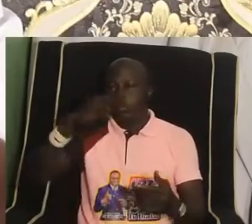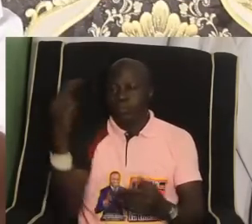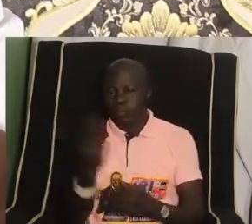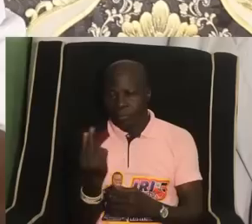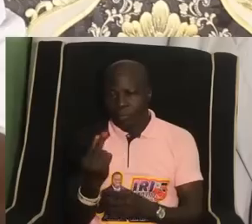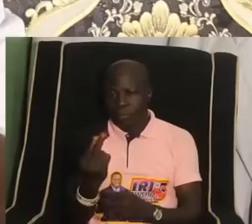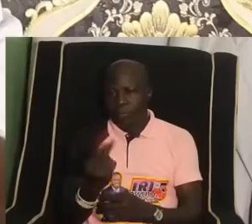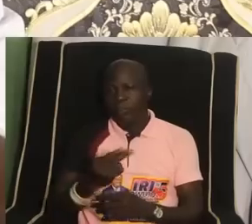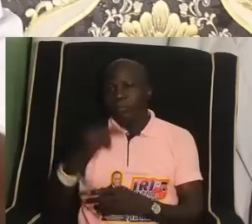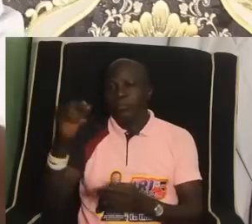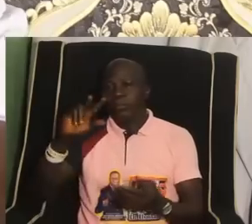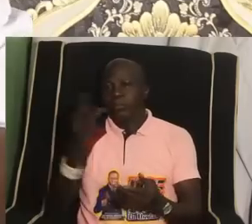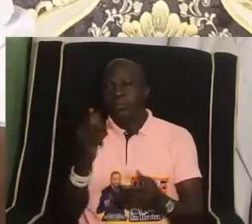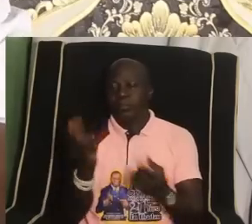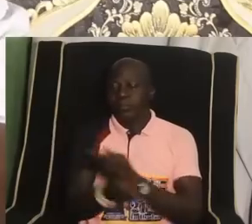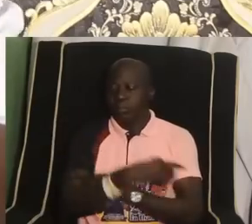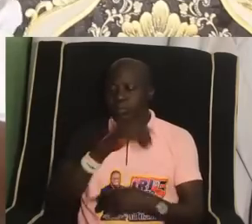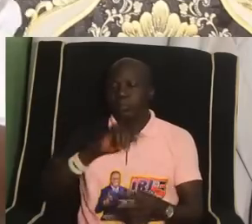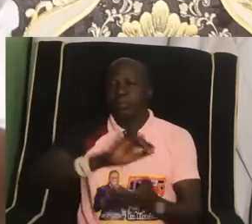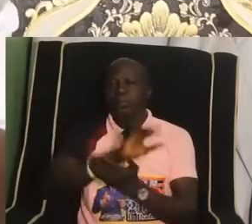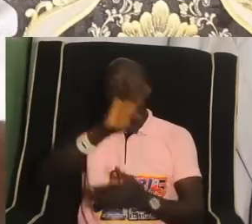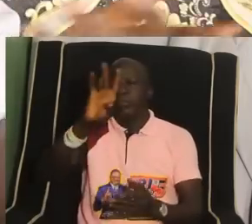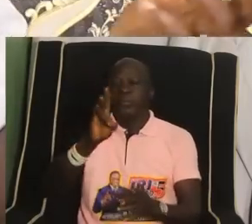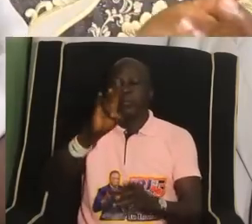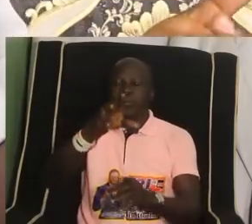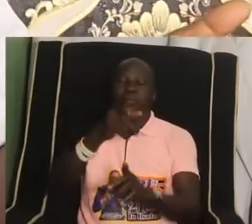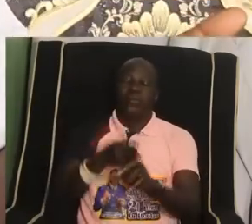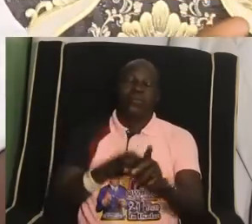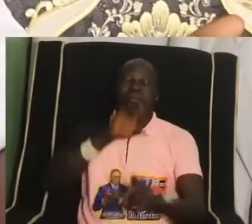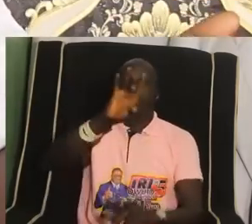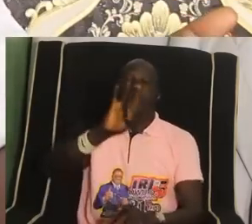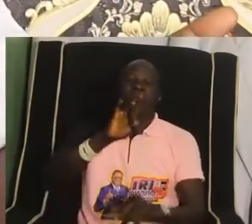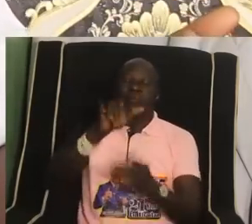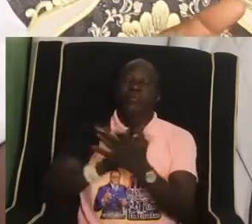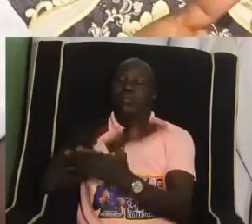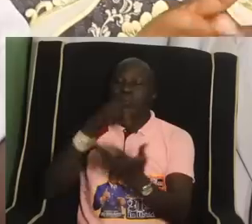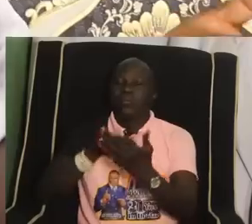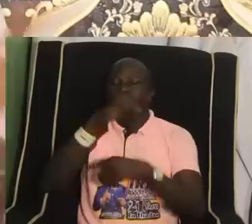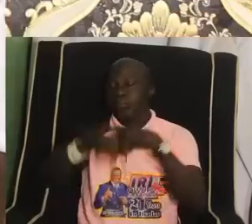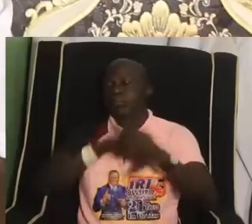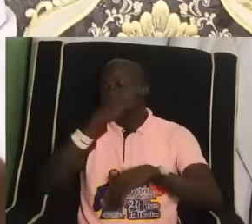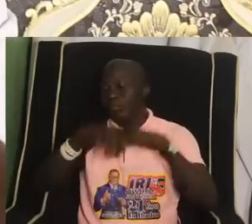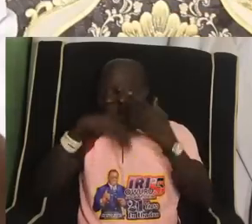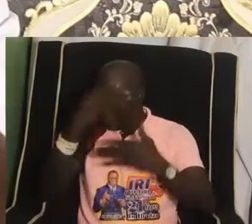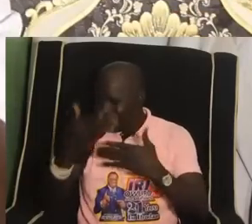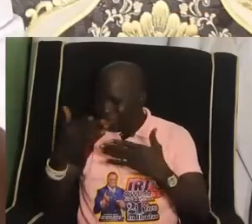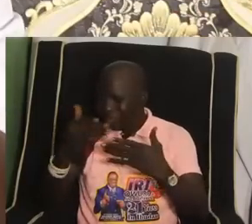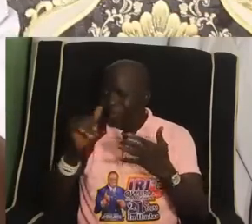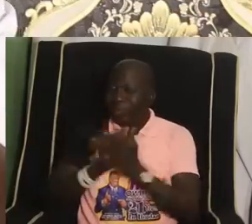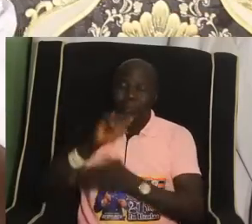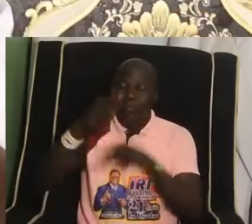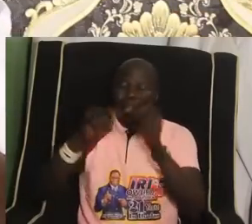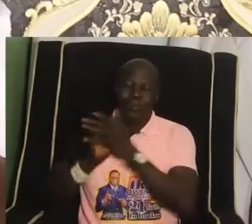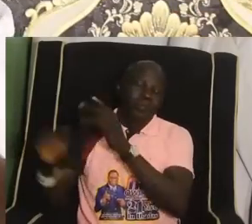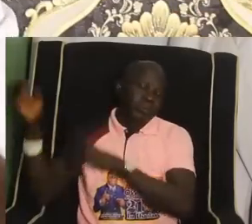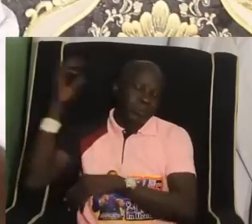Alamisi. Thursday. Ojo Keta. The third day. Osu Ekejo. The eighth month. Osu Imo tun lo niyan o. This month is going gradually. Gbogbo en to gbo mi.